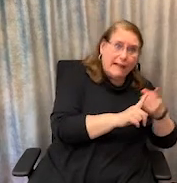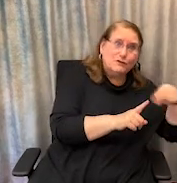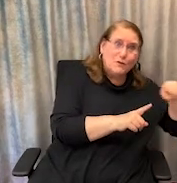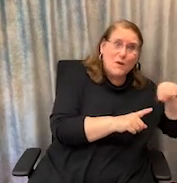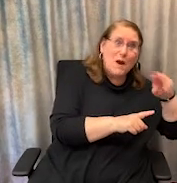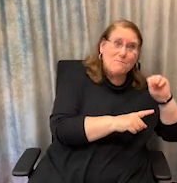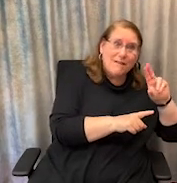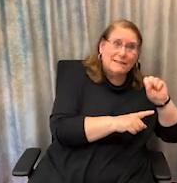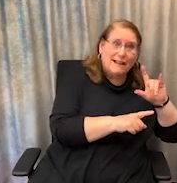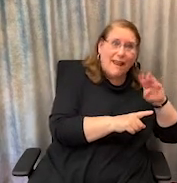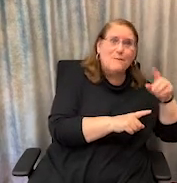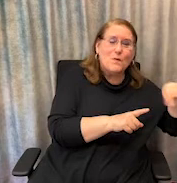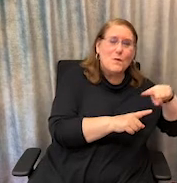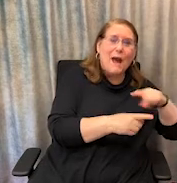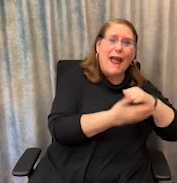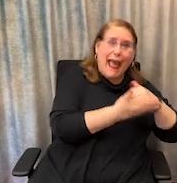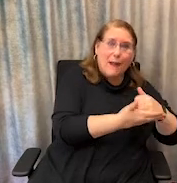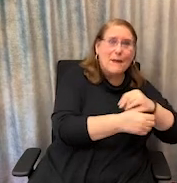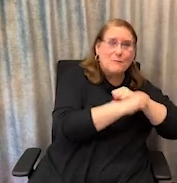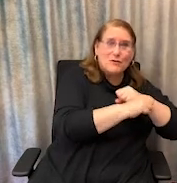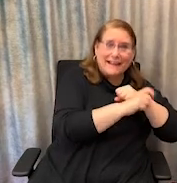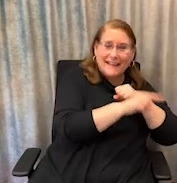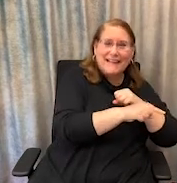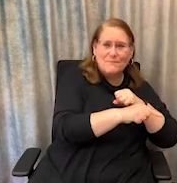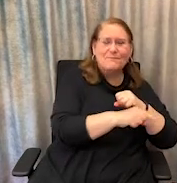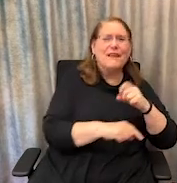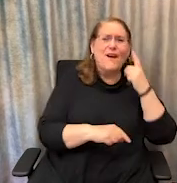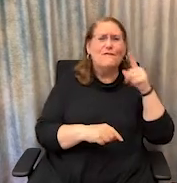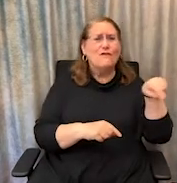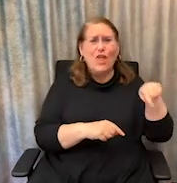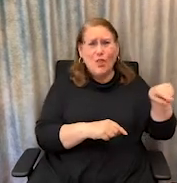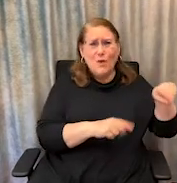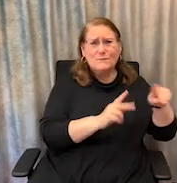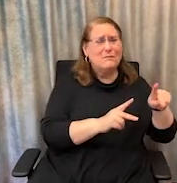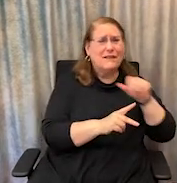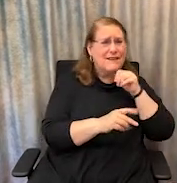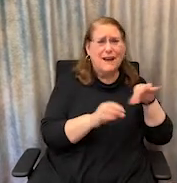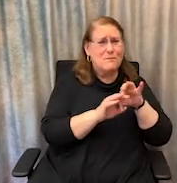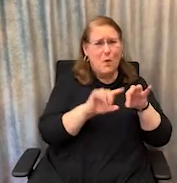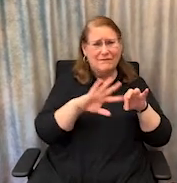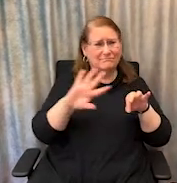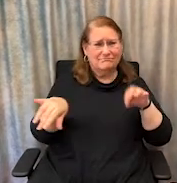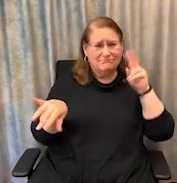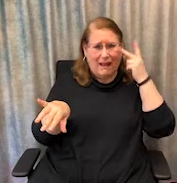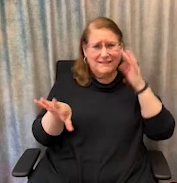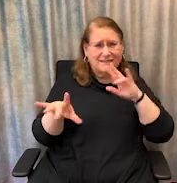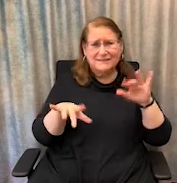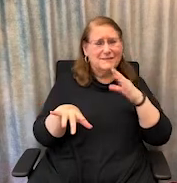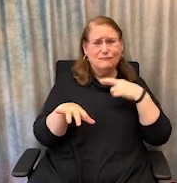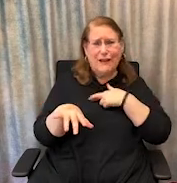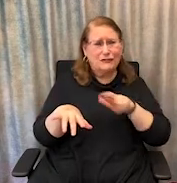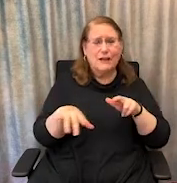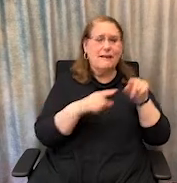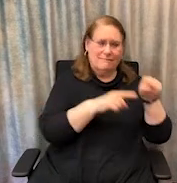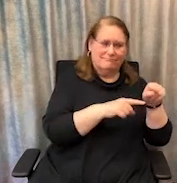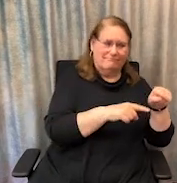Muslims and who helped him and protected him. And it was only for them important, his character. And I read